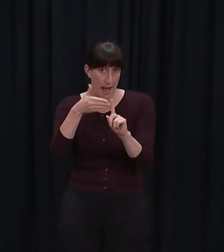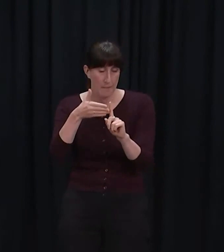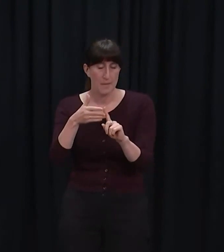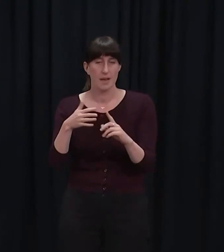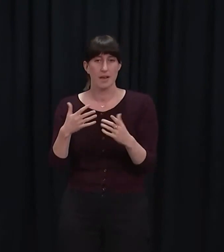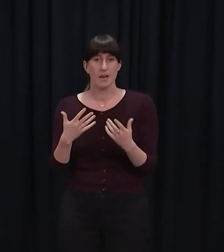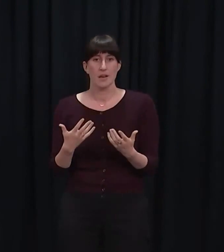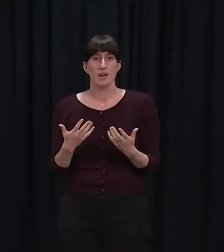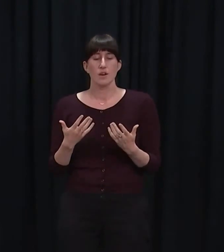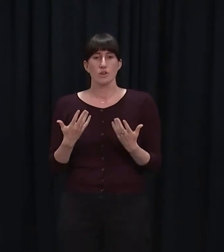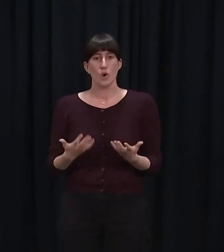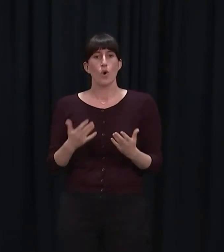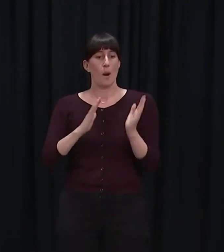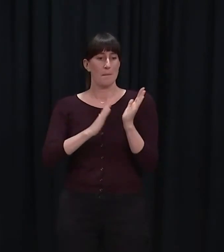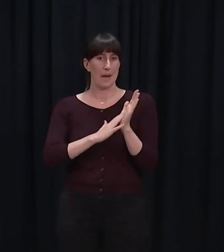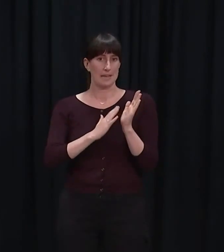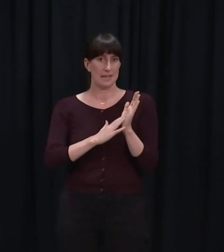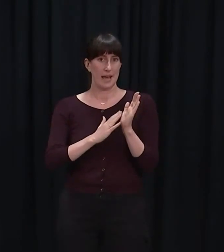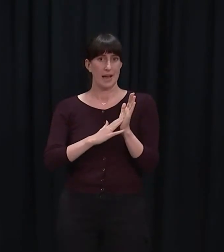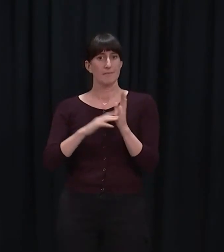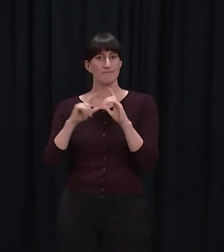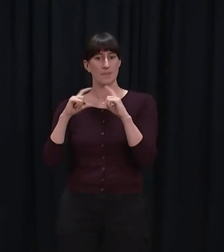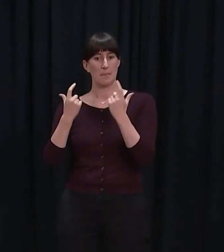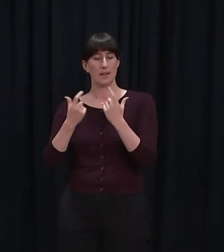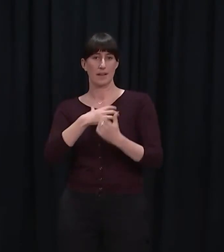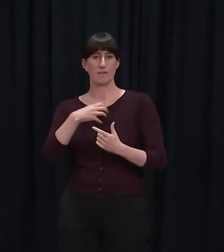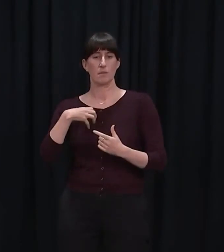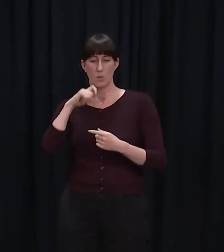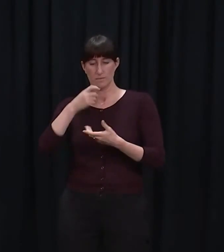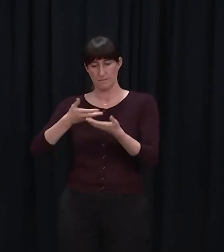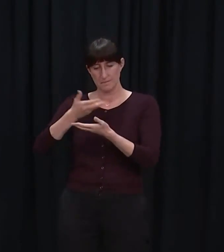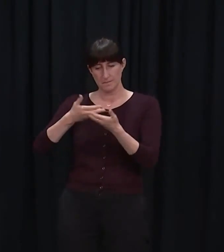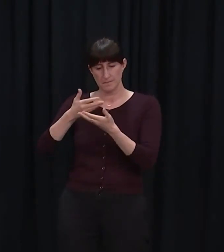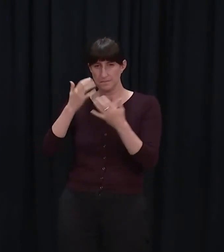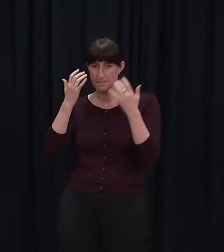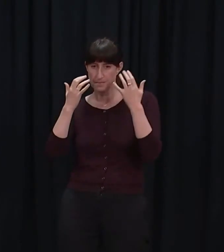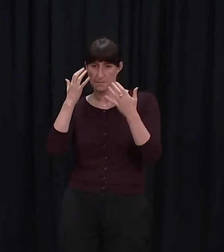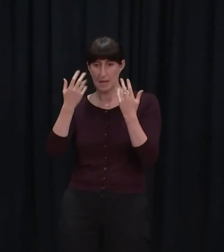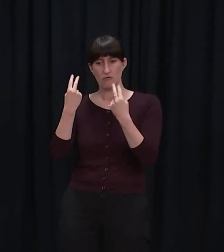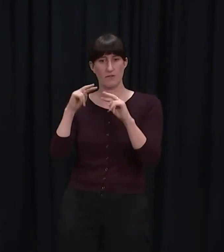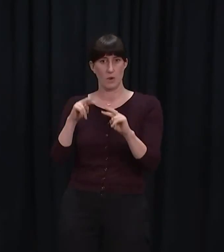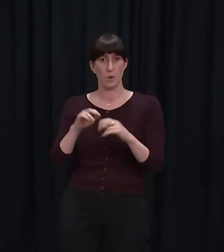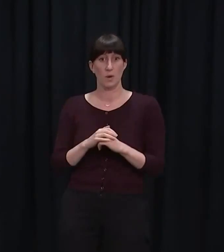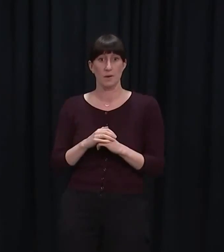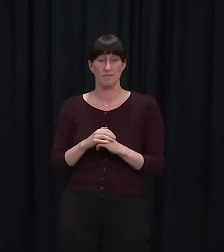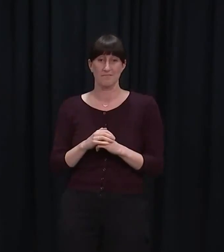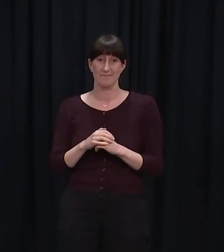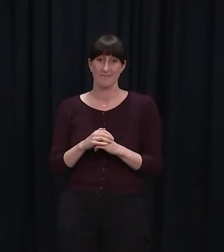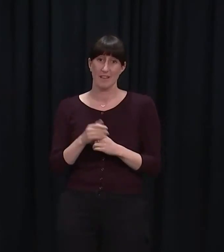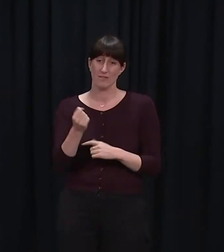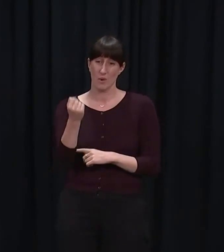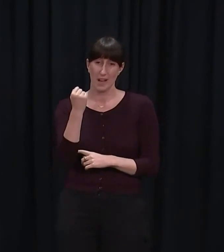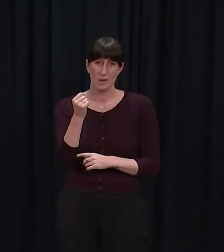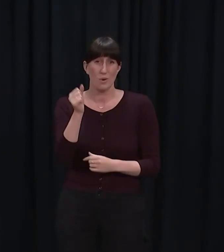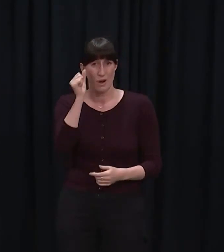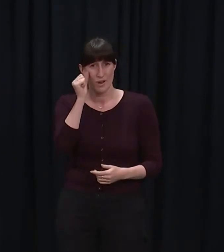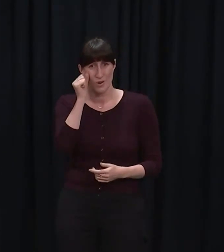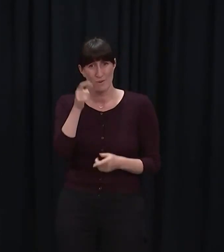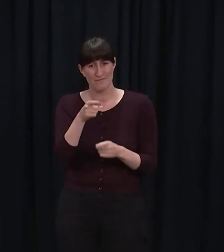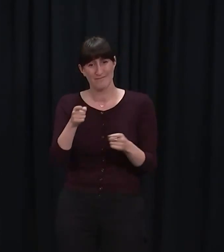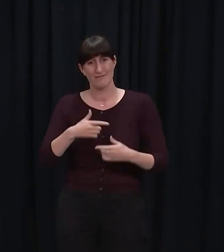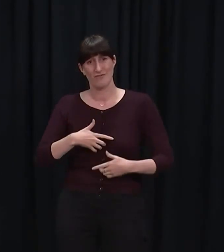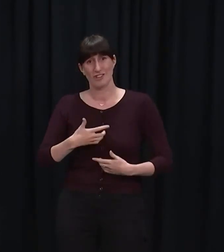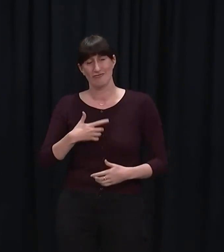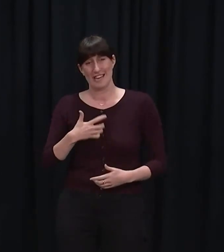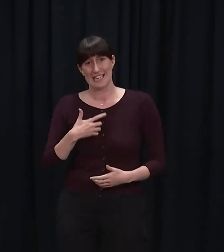Monday, along with our review of Auckland's alert levels. In the meantime, to the people of Waikato, we do want to acknowledge your frustration.